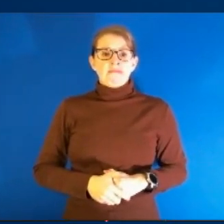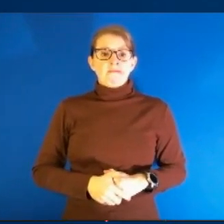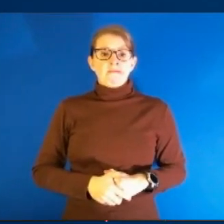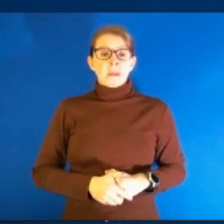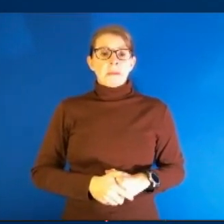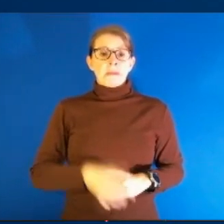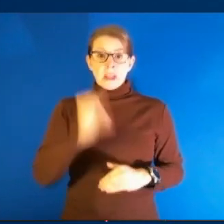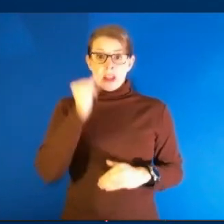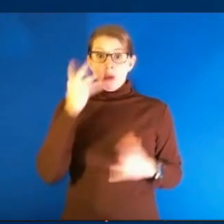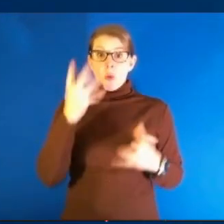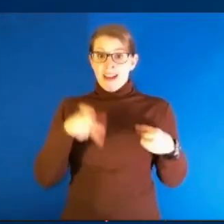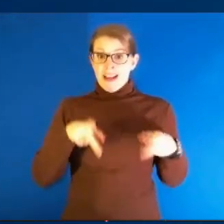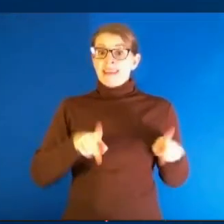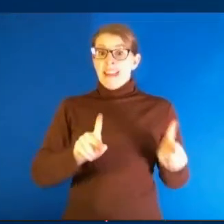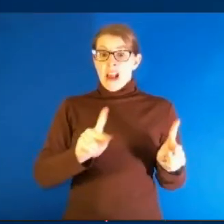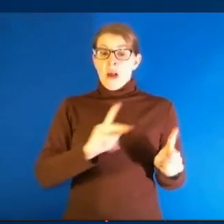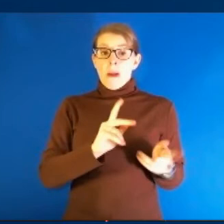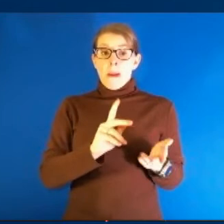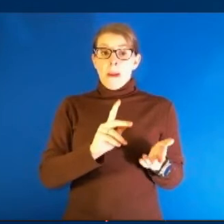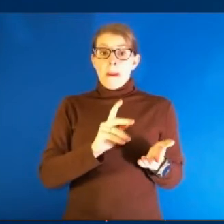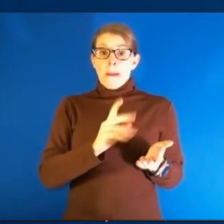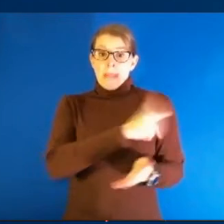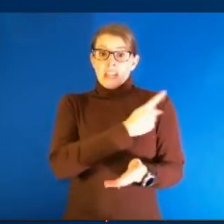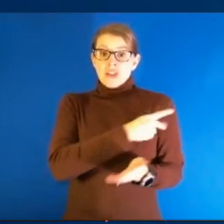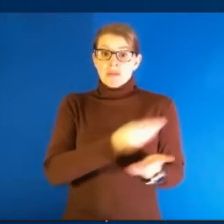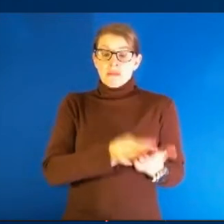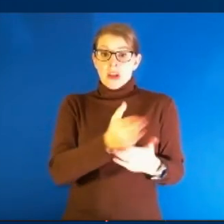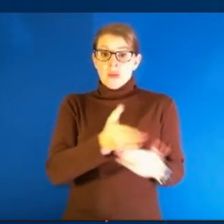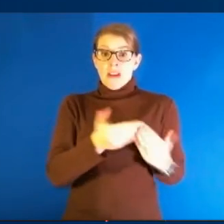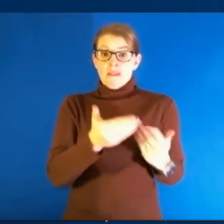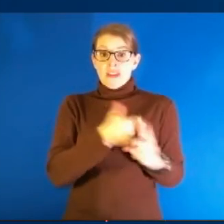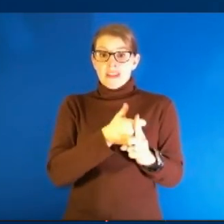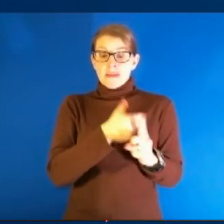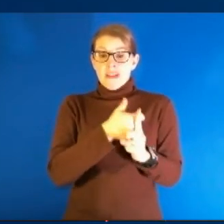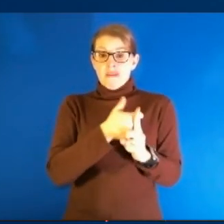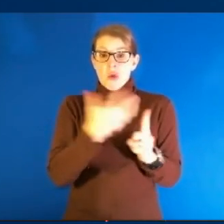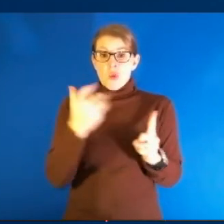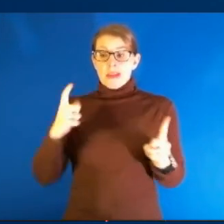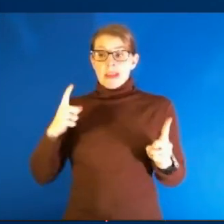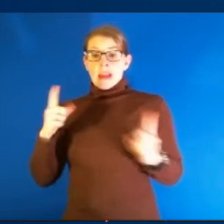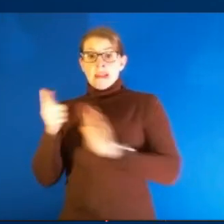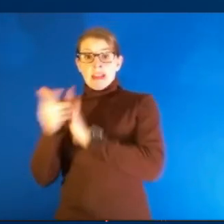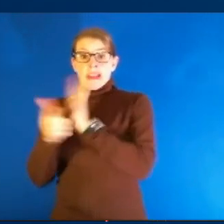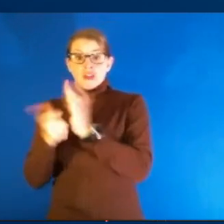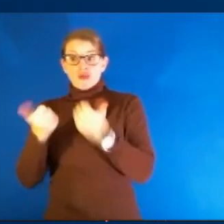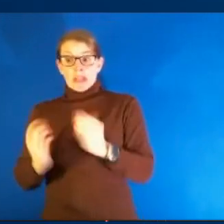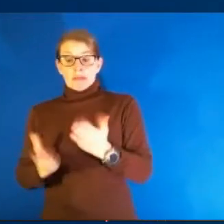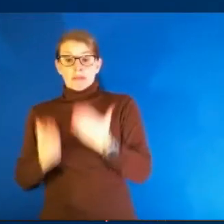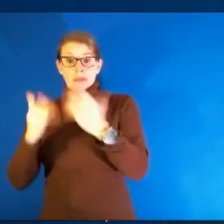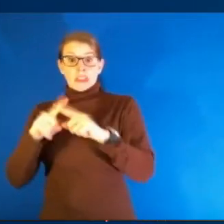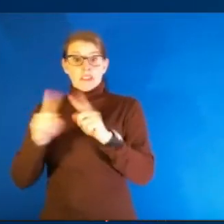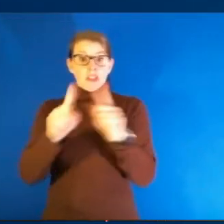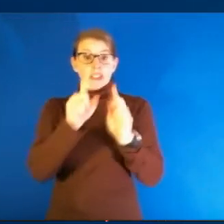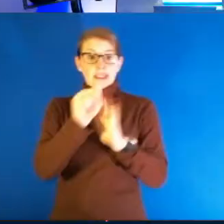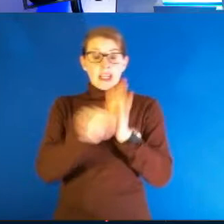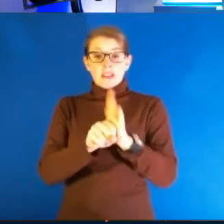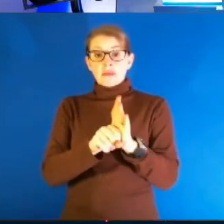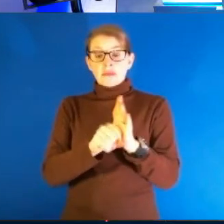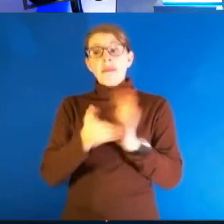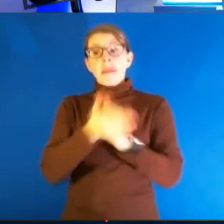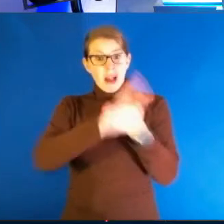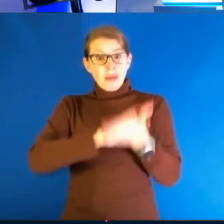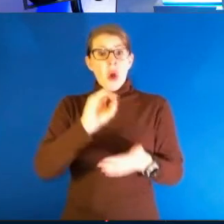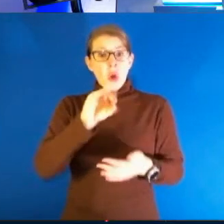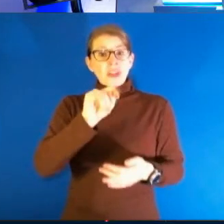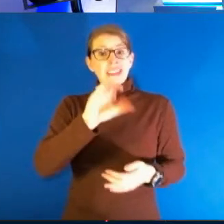a patient just to get it at any time they want, which is effectively what some of that legislation in different states is doing, then just make it over the counter.